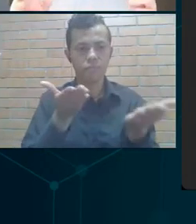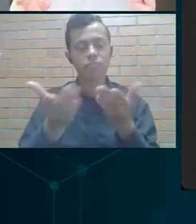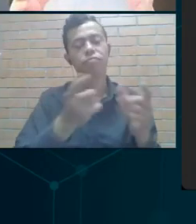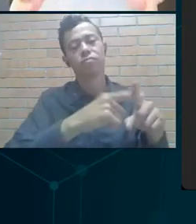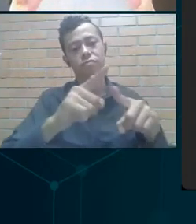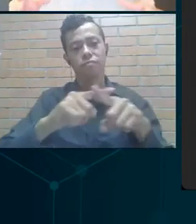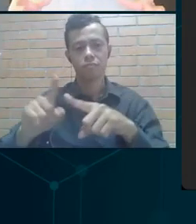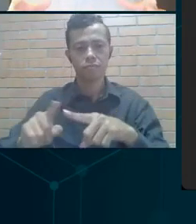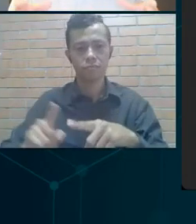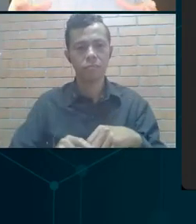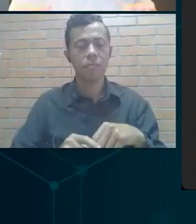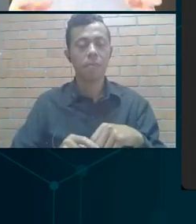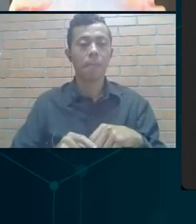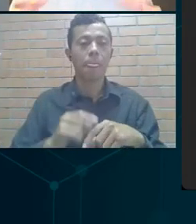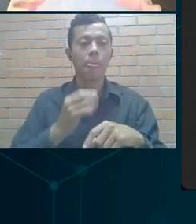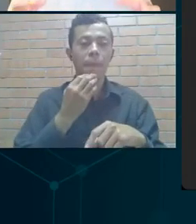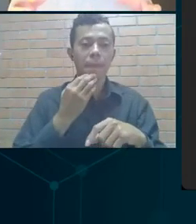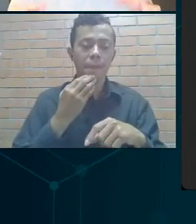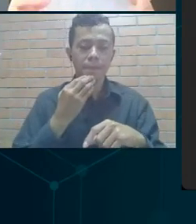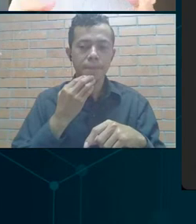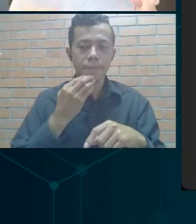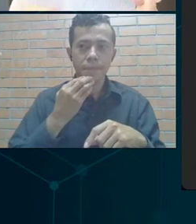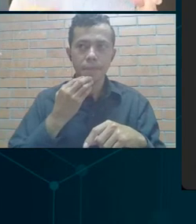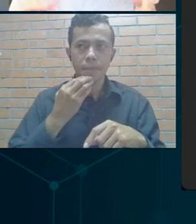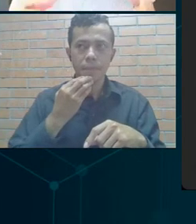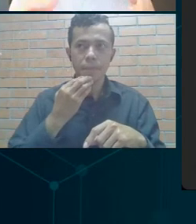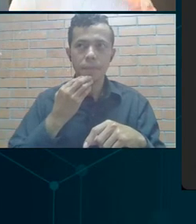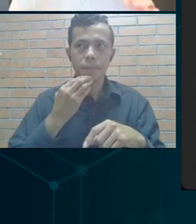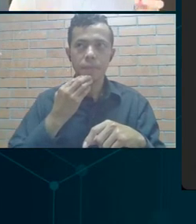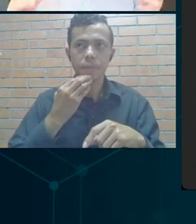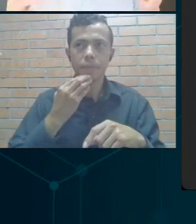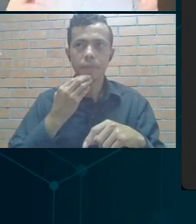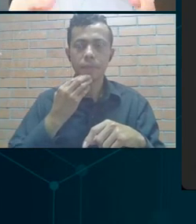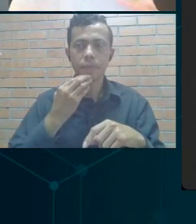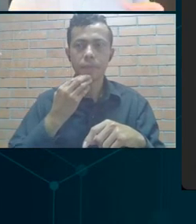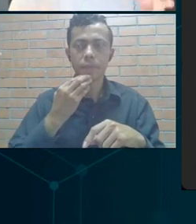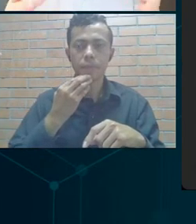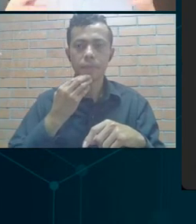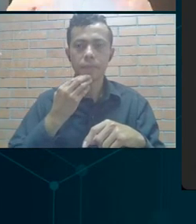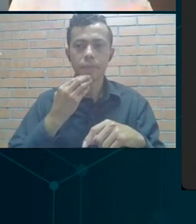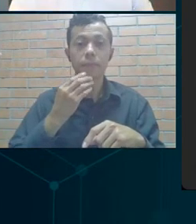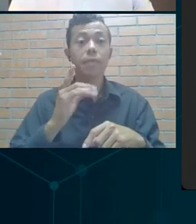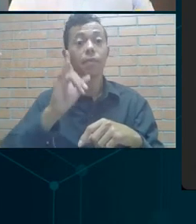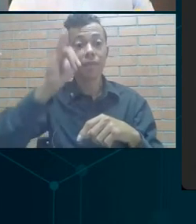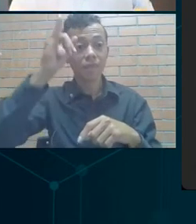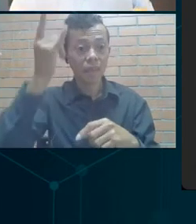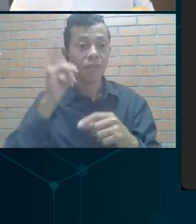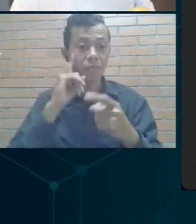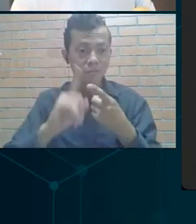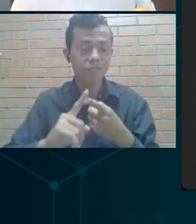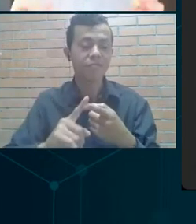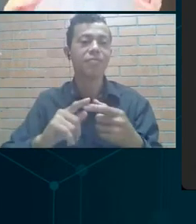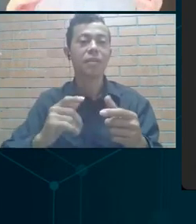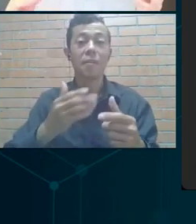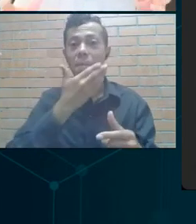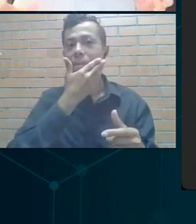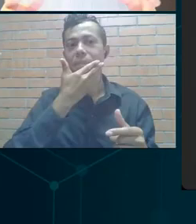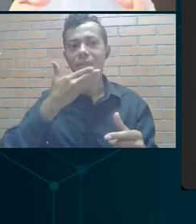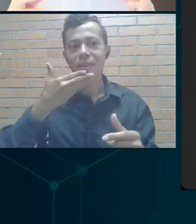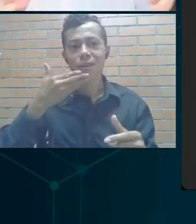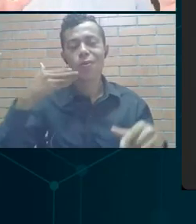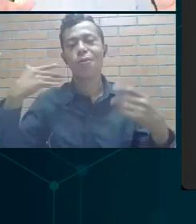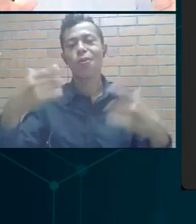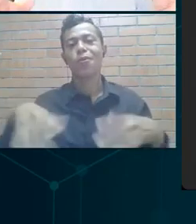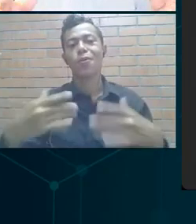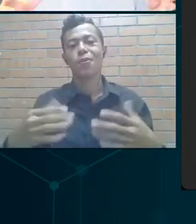unless this is your business, that you will be able to do this better than Amazon, better than Microsoft, better than Google, right? And so the